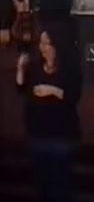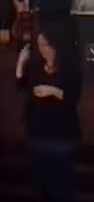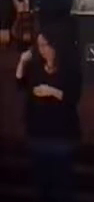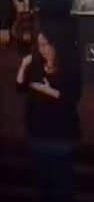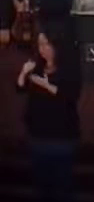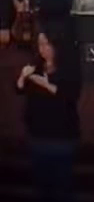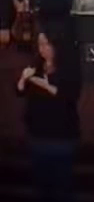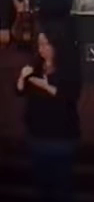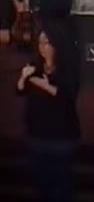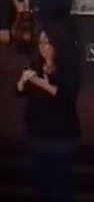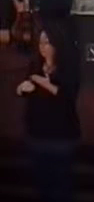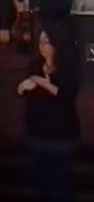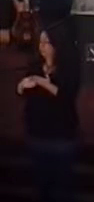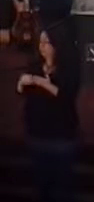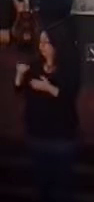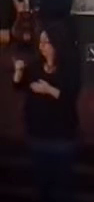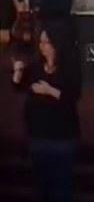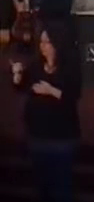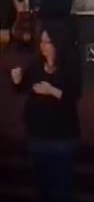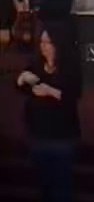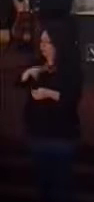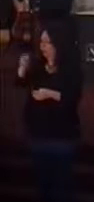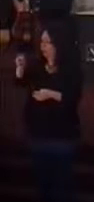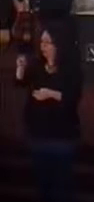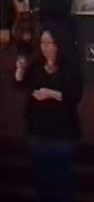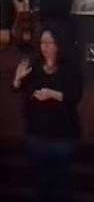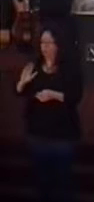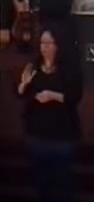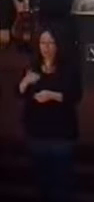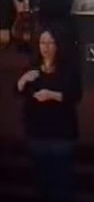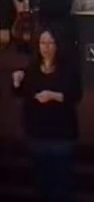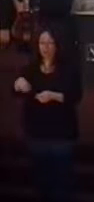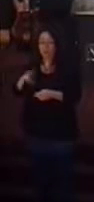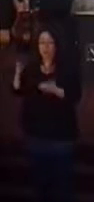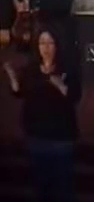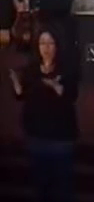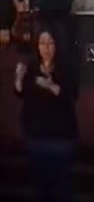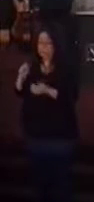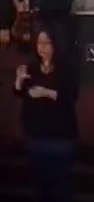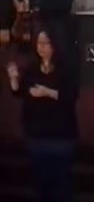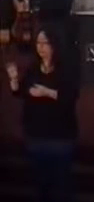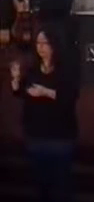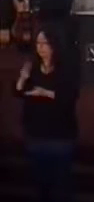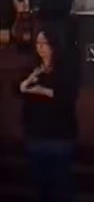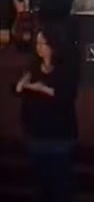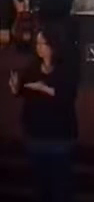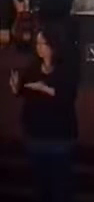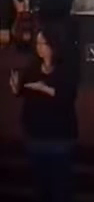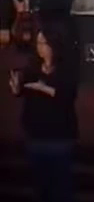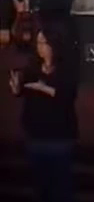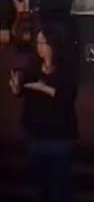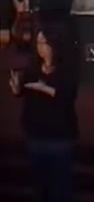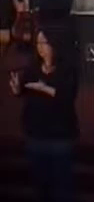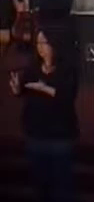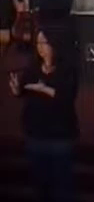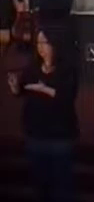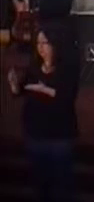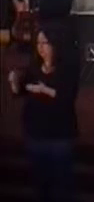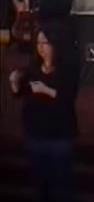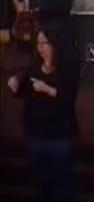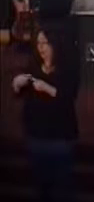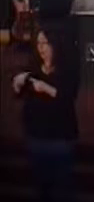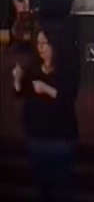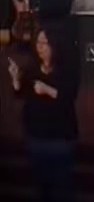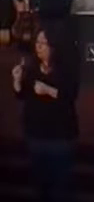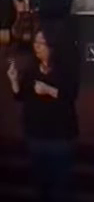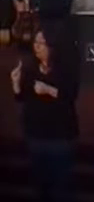series on Journey. We are on a journey here at Severn Christian Church, and we are doing a six-week sermon series on where we are going